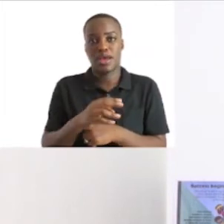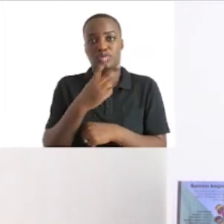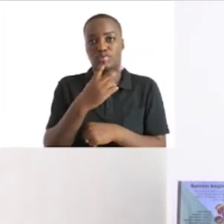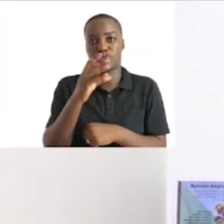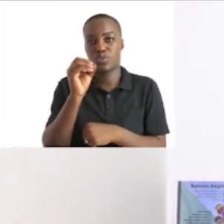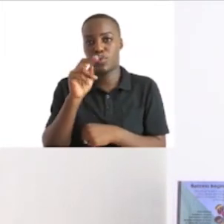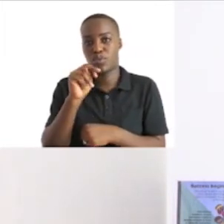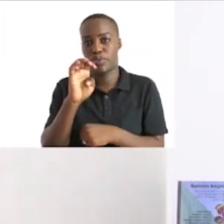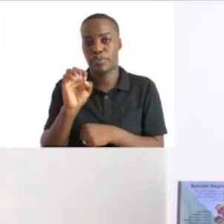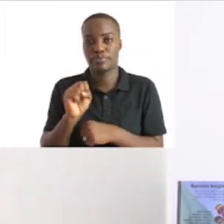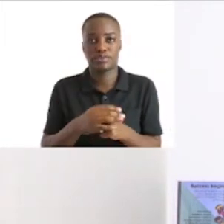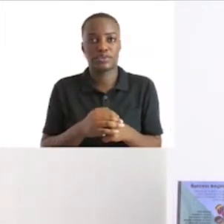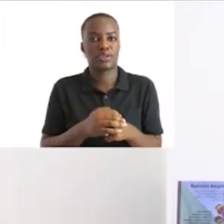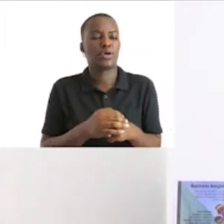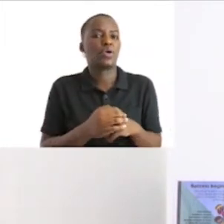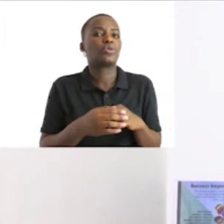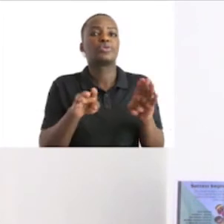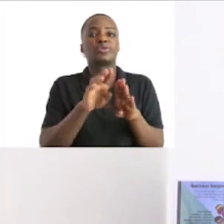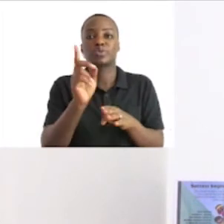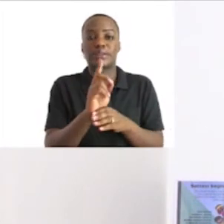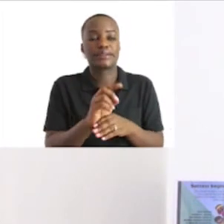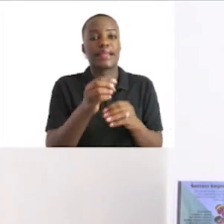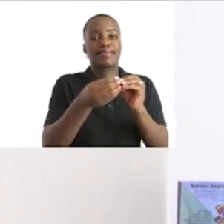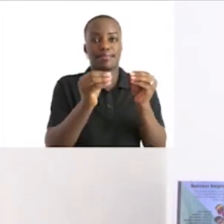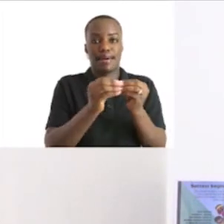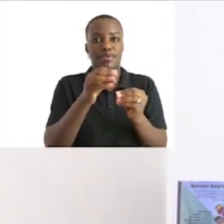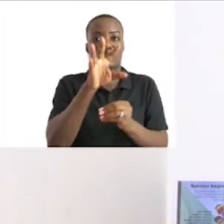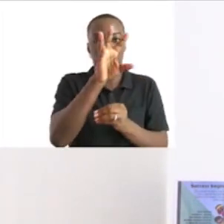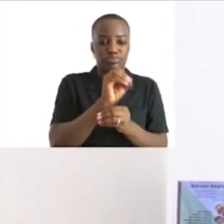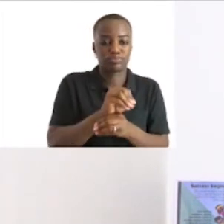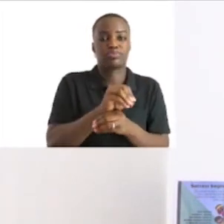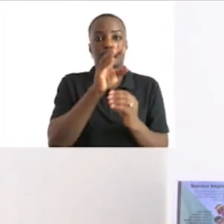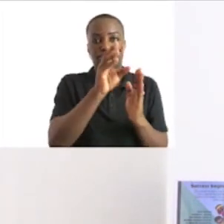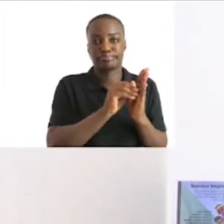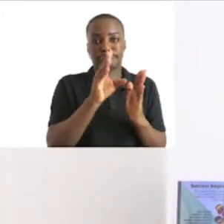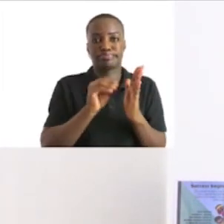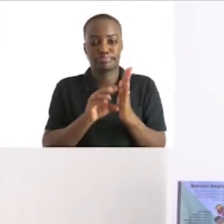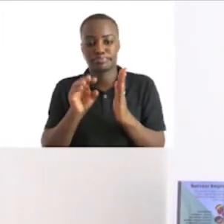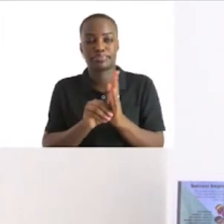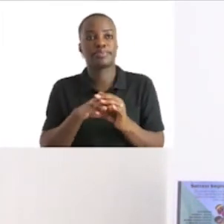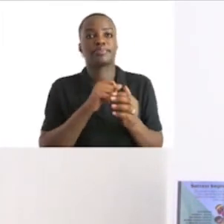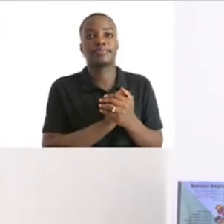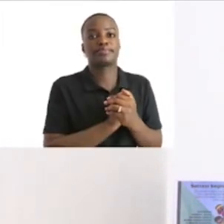ones. So all we're going to do is take this number 3 first,